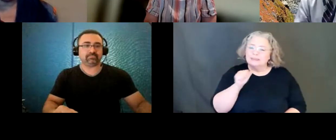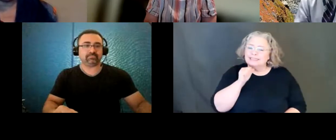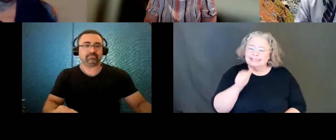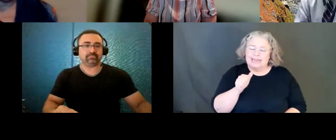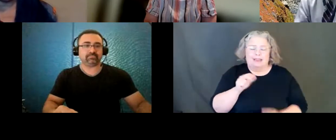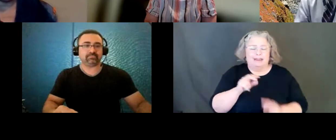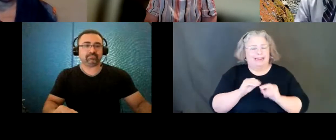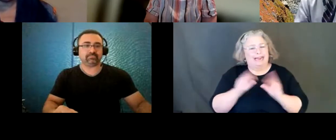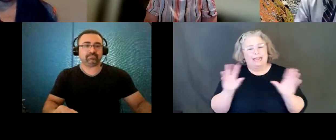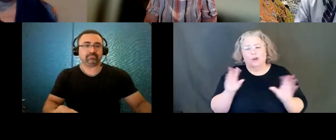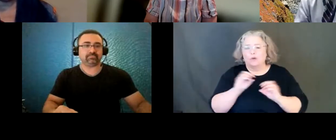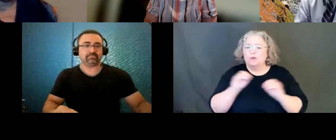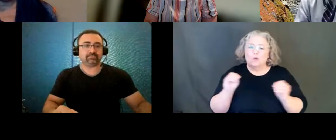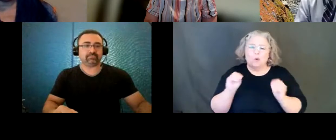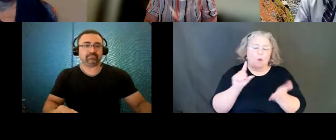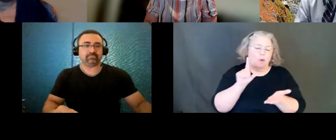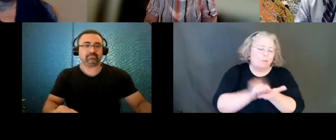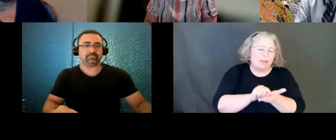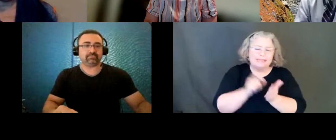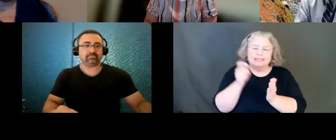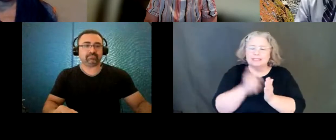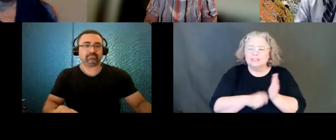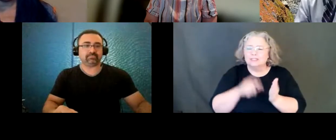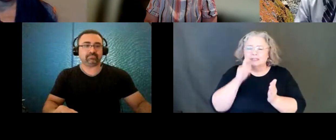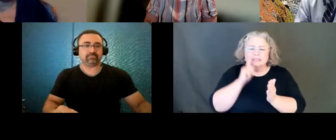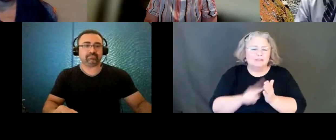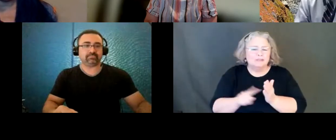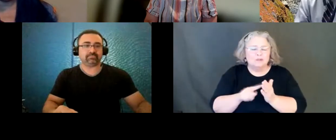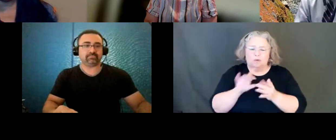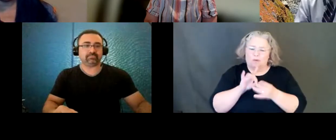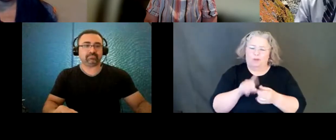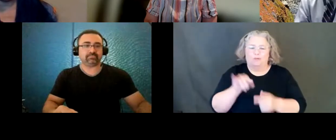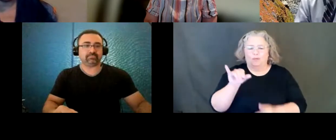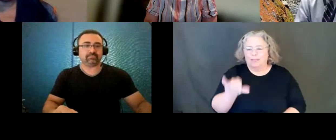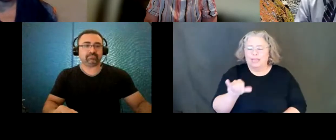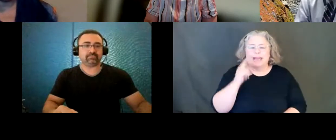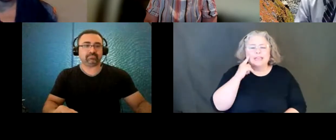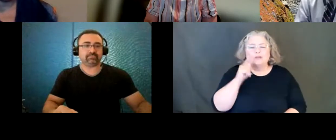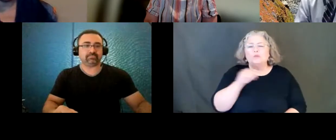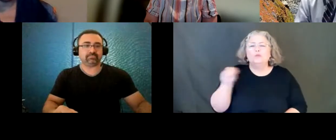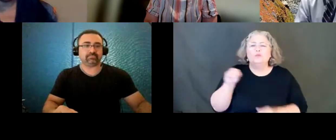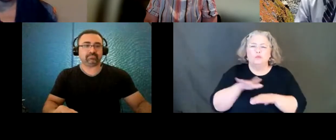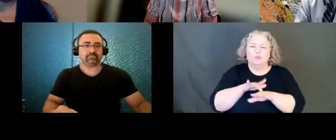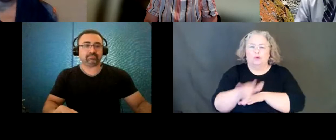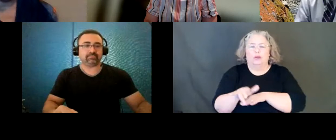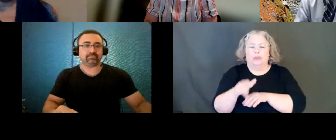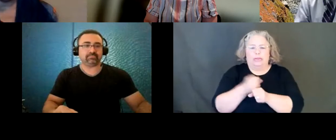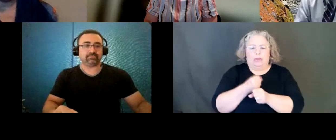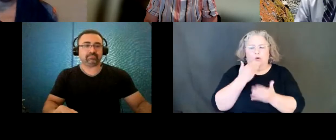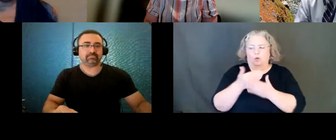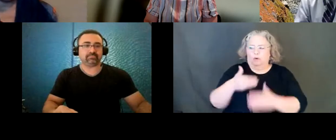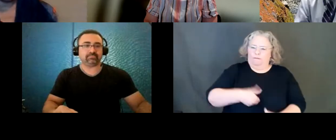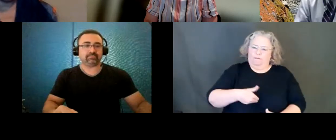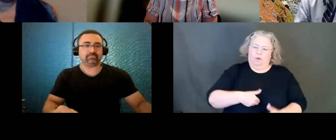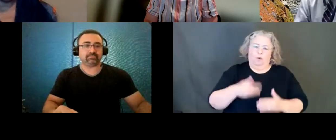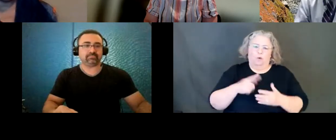clear. There are no real publications in relationship to it. I think it's a little bit too early to get a good sense of what's going on